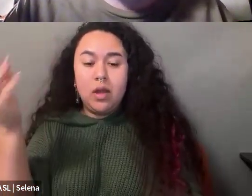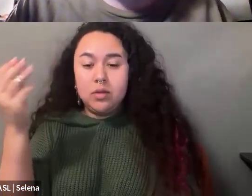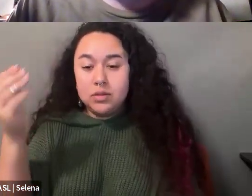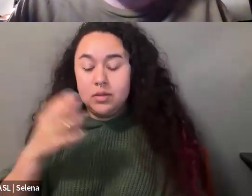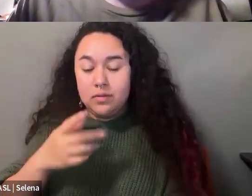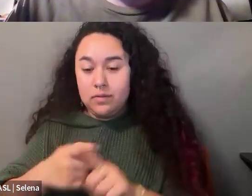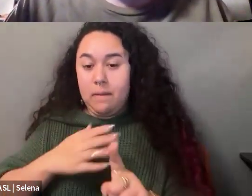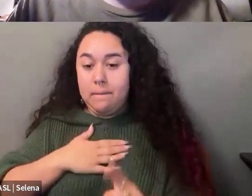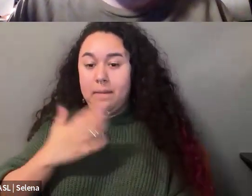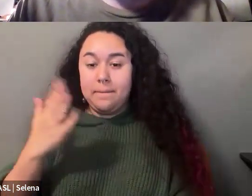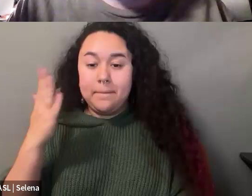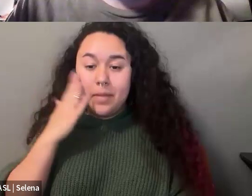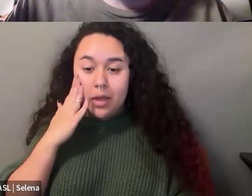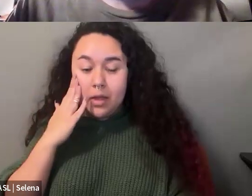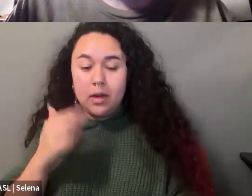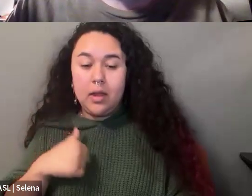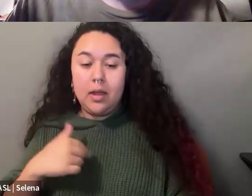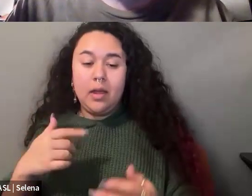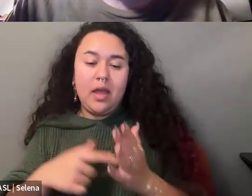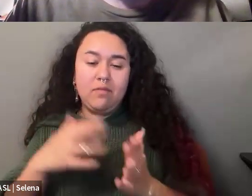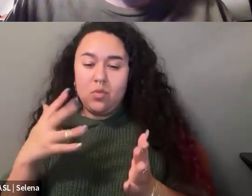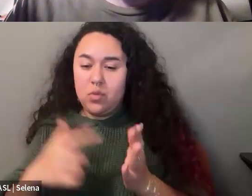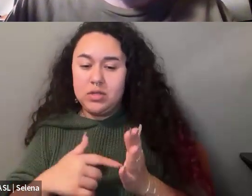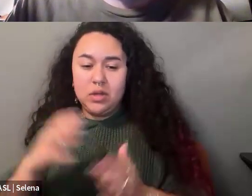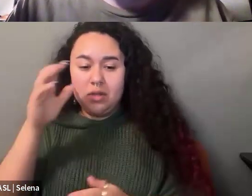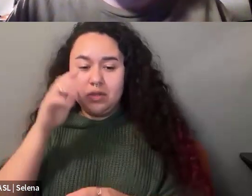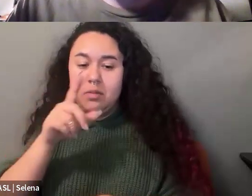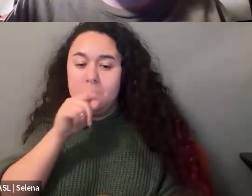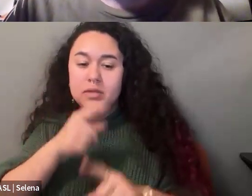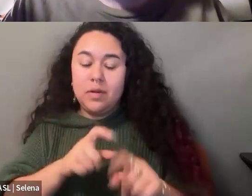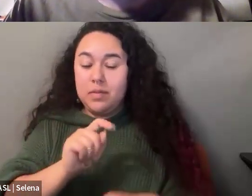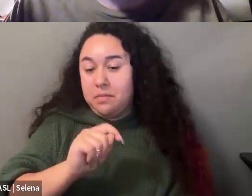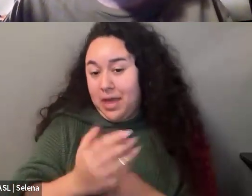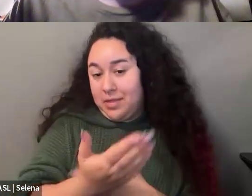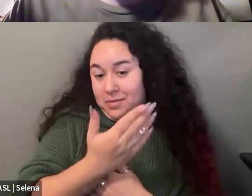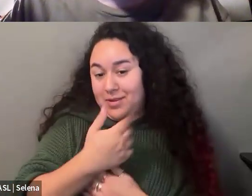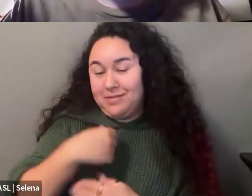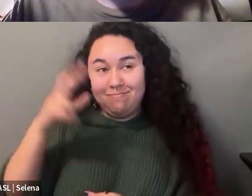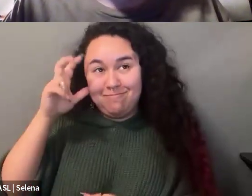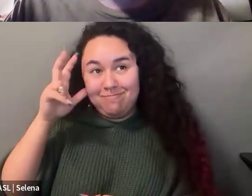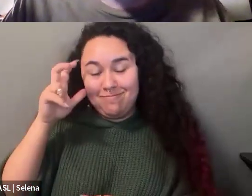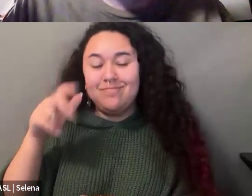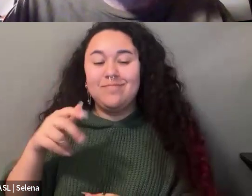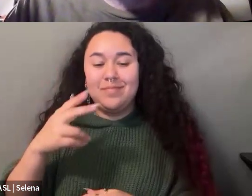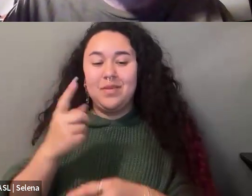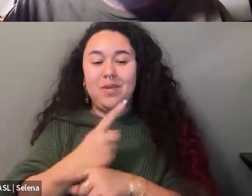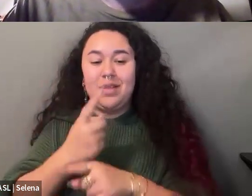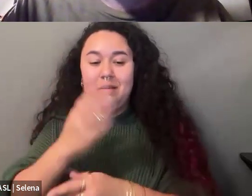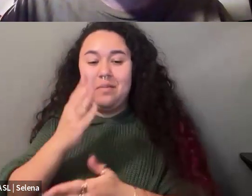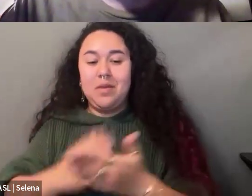bed. I've occasionally listened to birds from the toilet in the morning, like from regular parts of